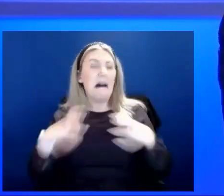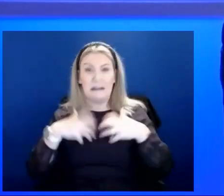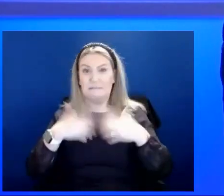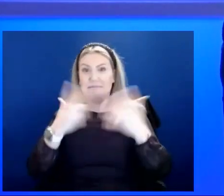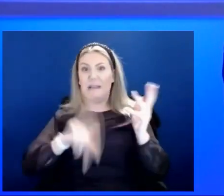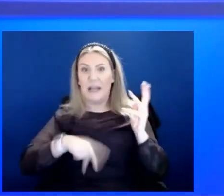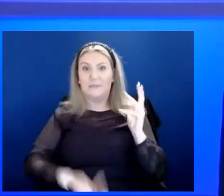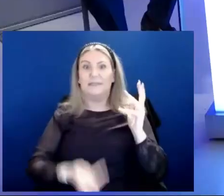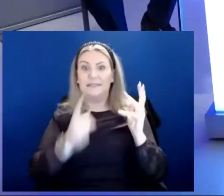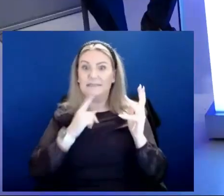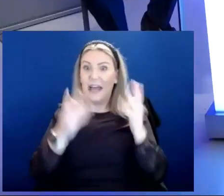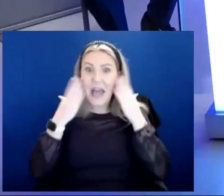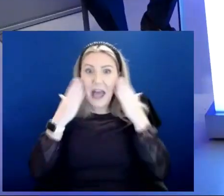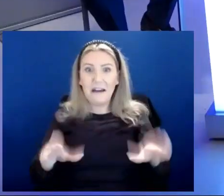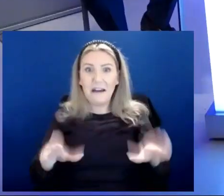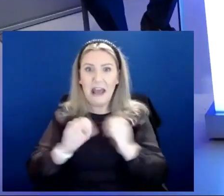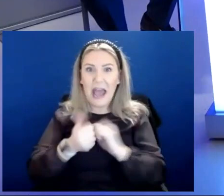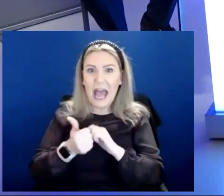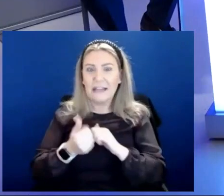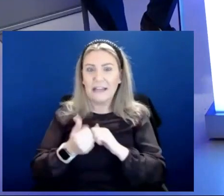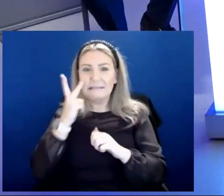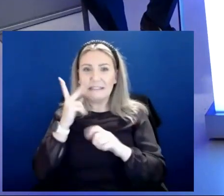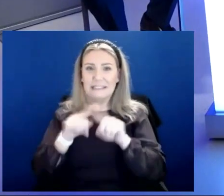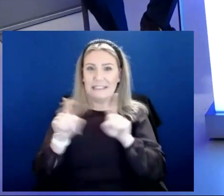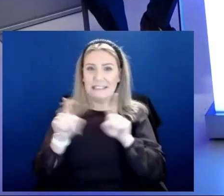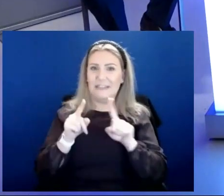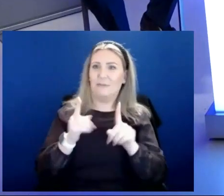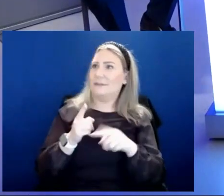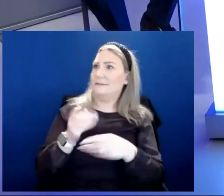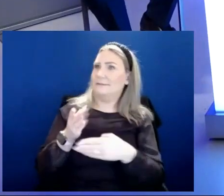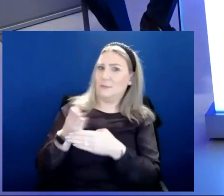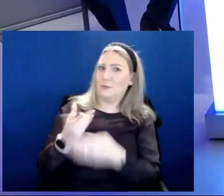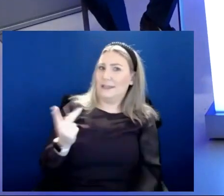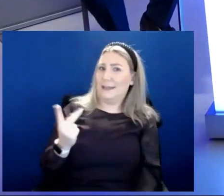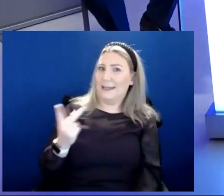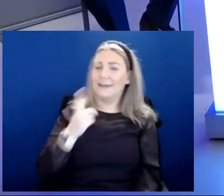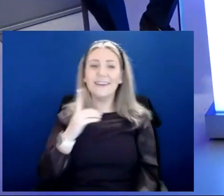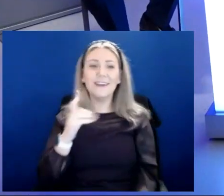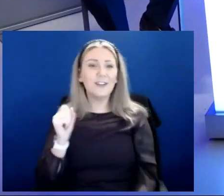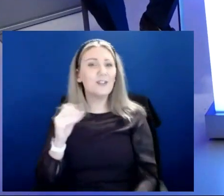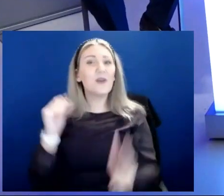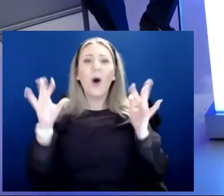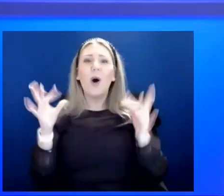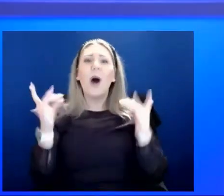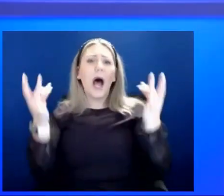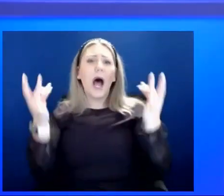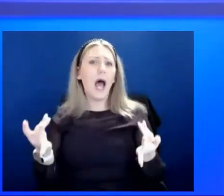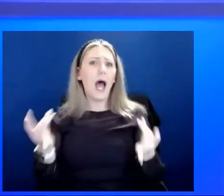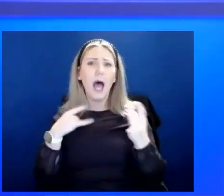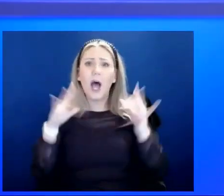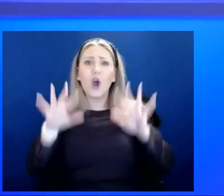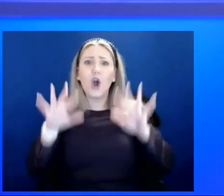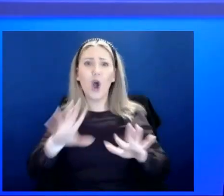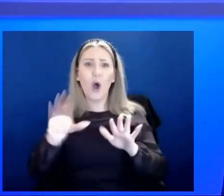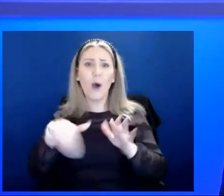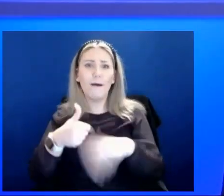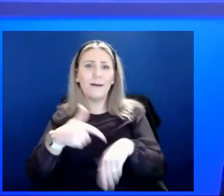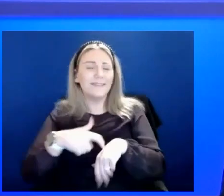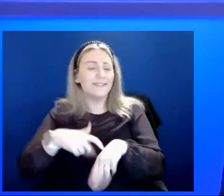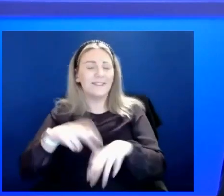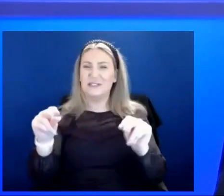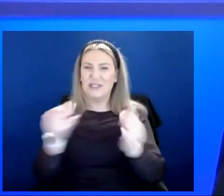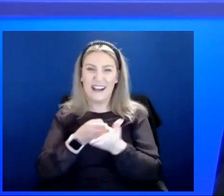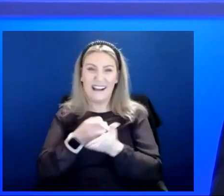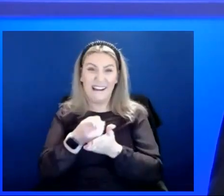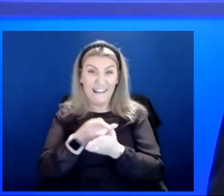you could tell the difference between Dr. Lassen and myself. It's just so measured and calm. Right. No, I think honestly,